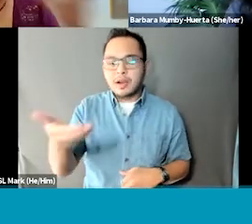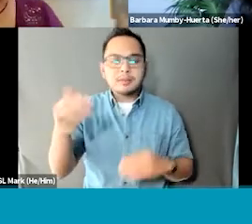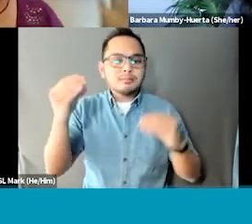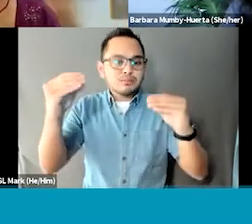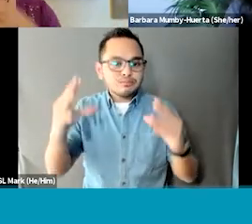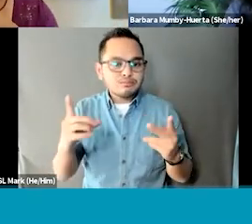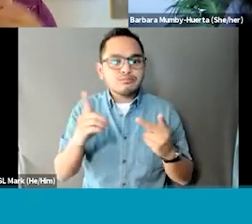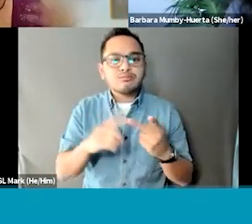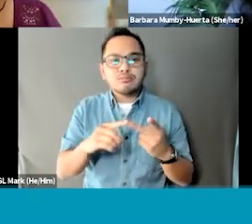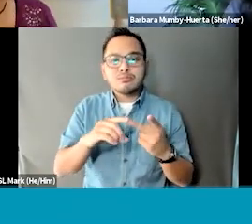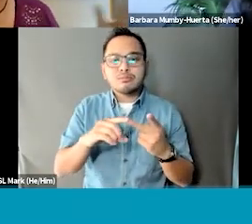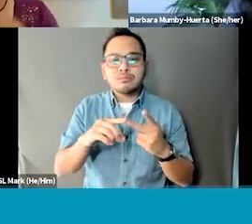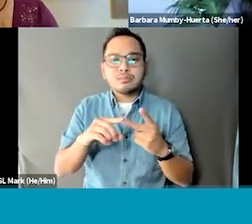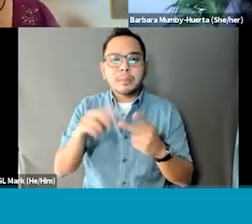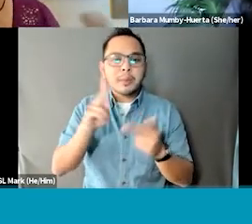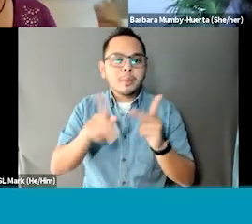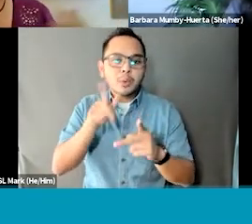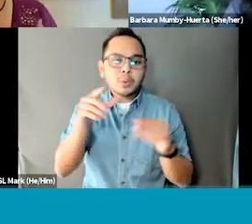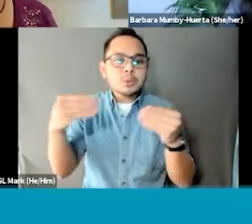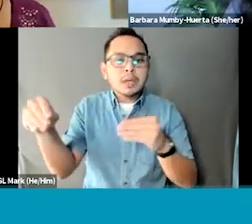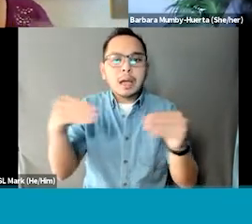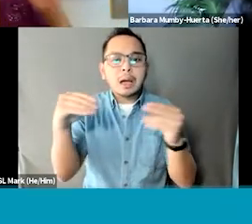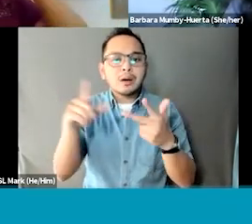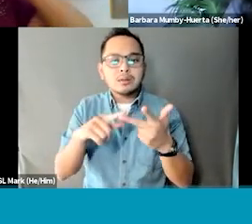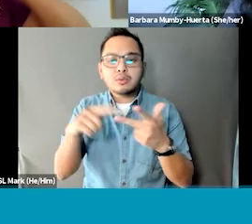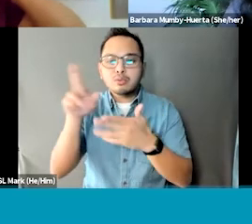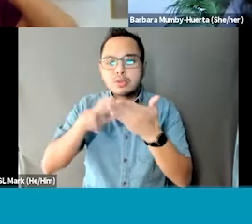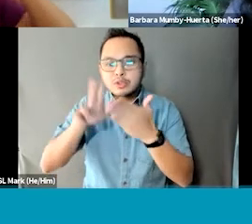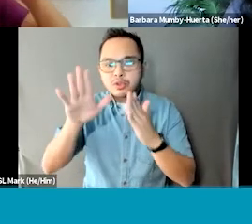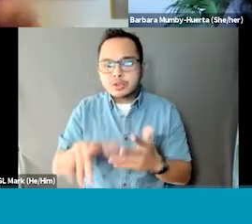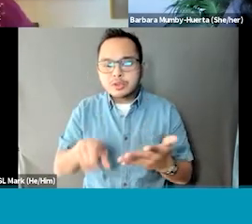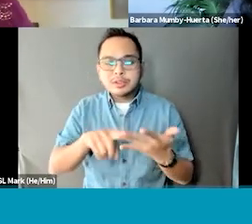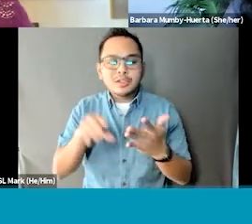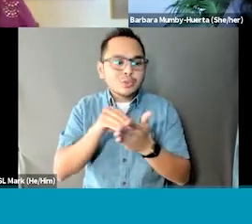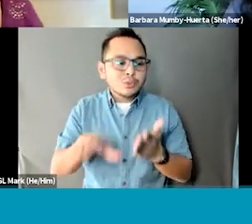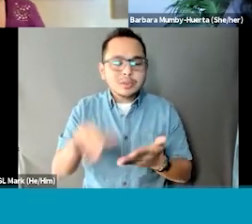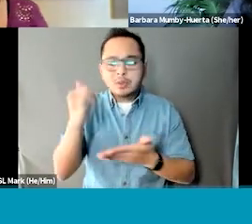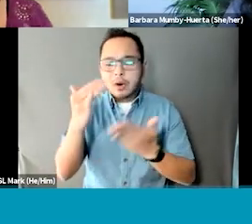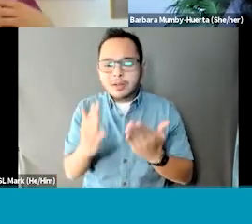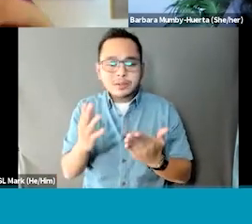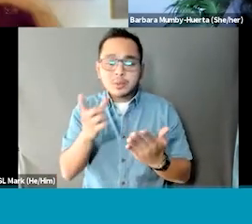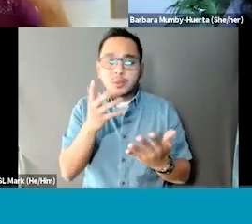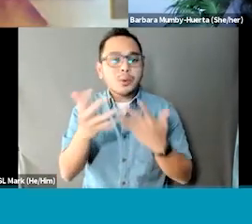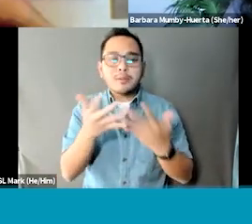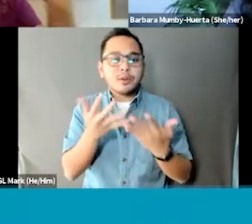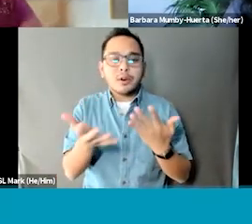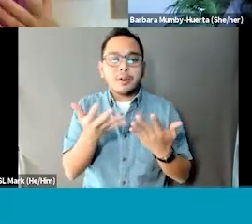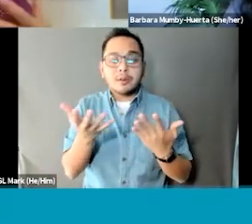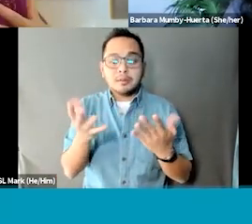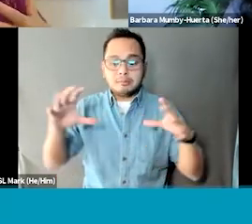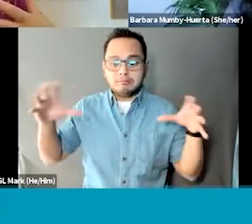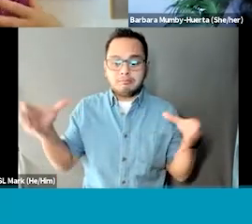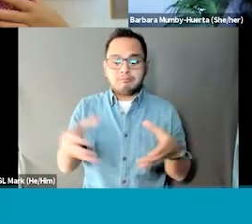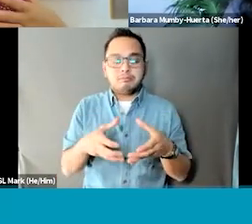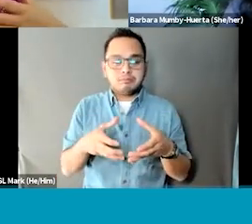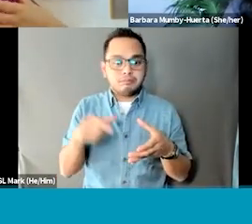professors, curators, researchers, and students and artists, if they need to research anything on Asian American artists. The goal is